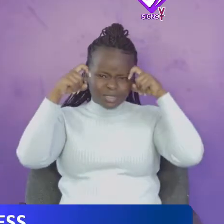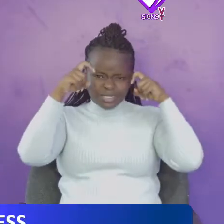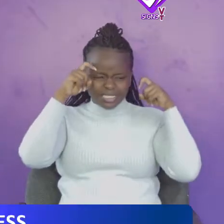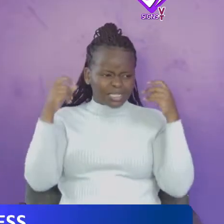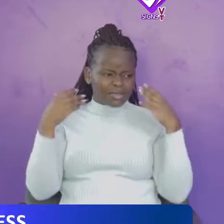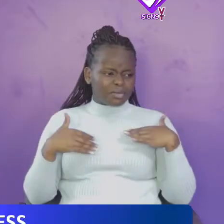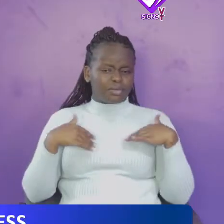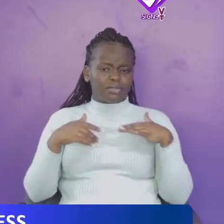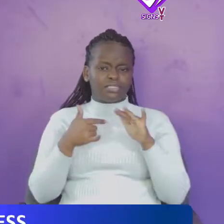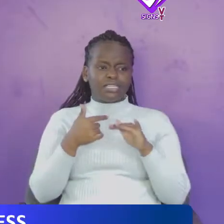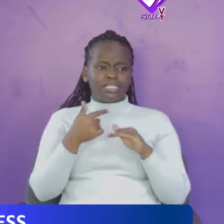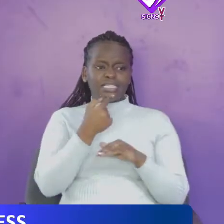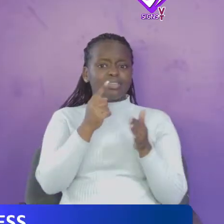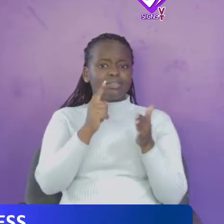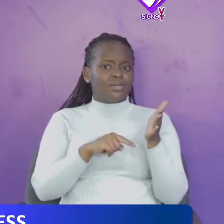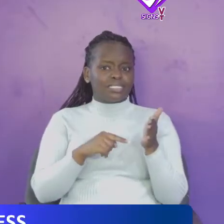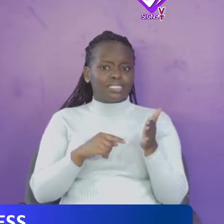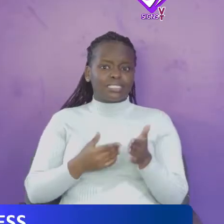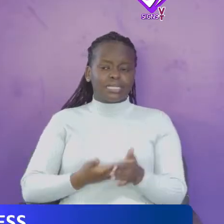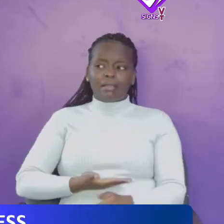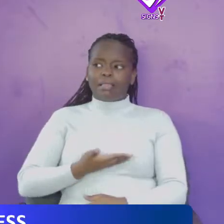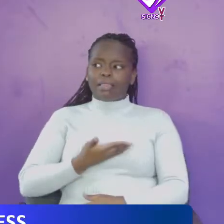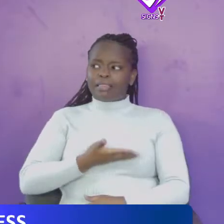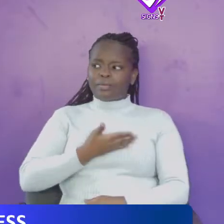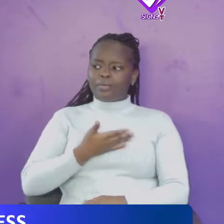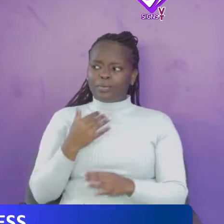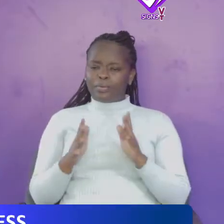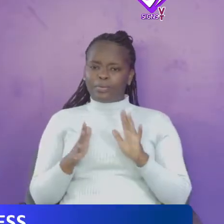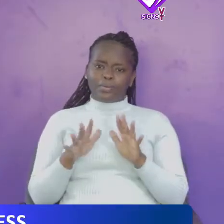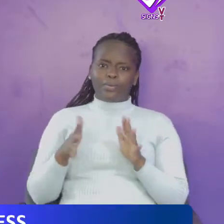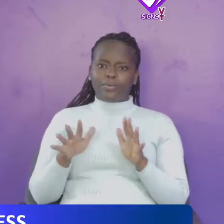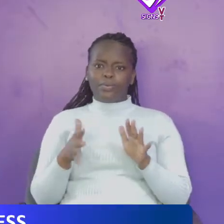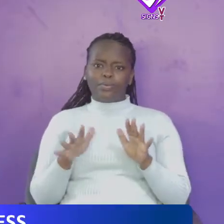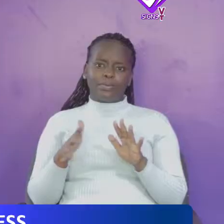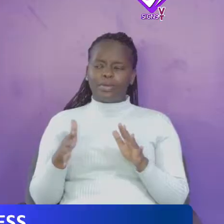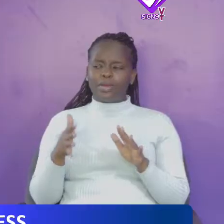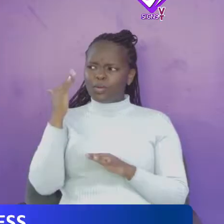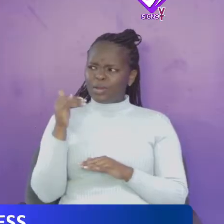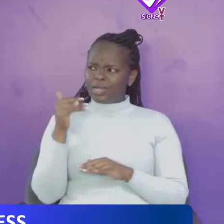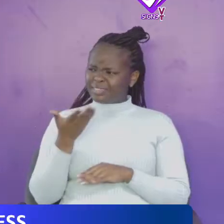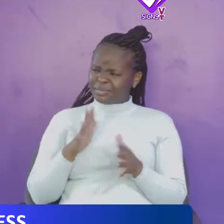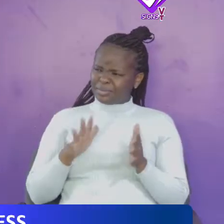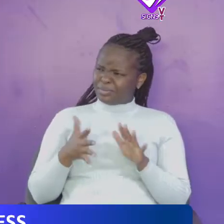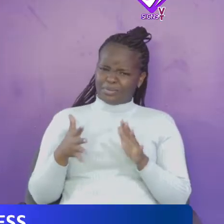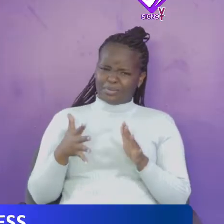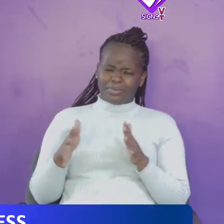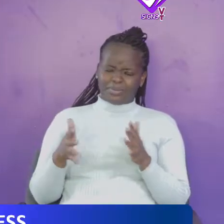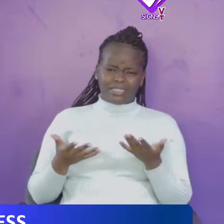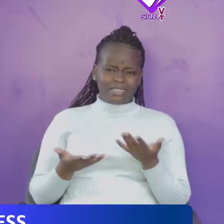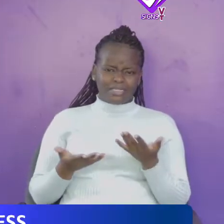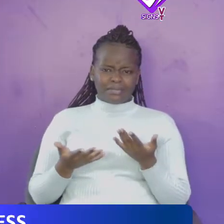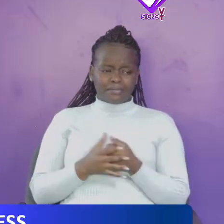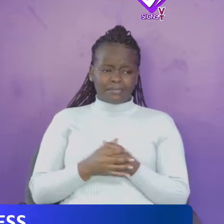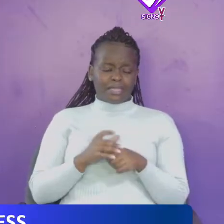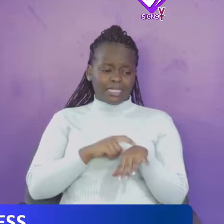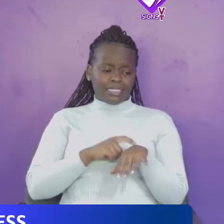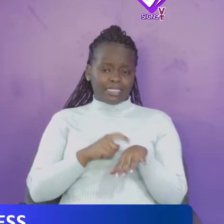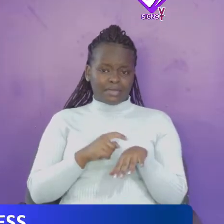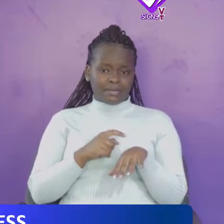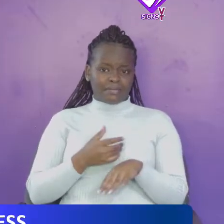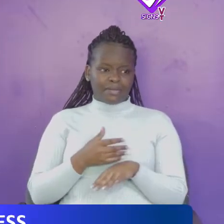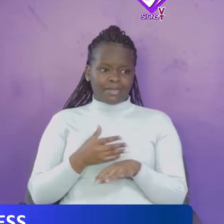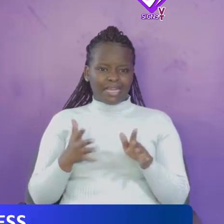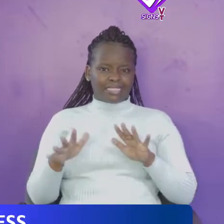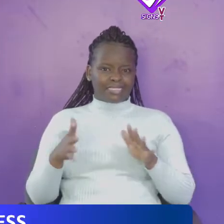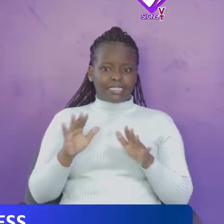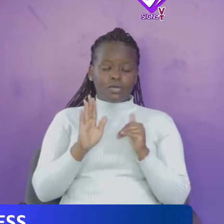it to Maintenance. this person is just anxious. Why is so anxious? You know, because when anxiety kicks in, everybody sweats.